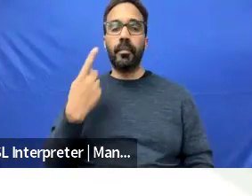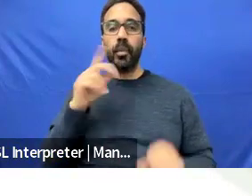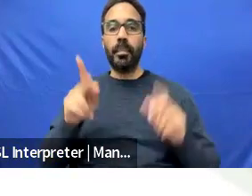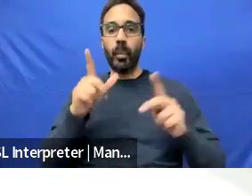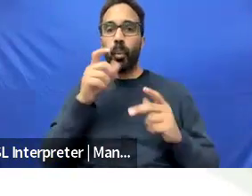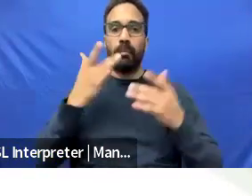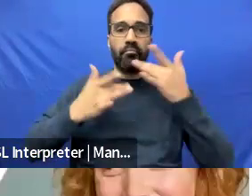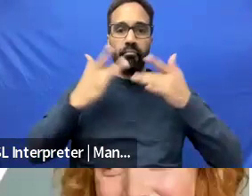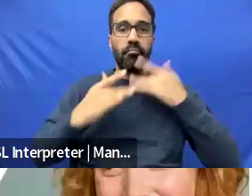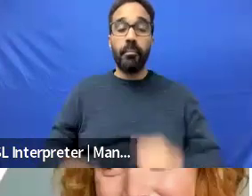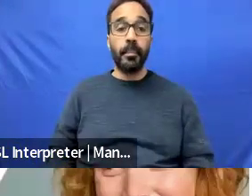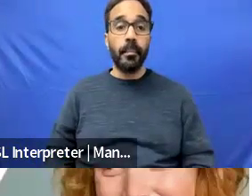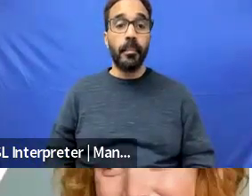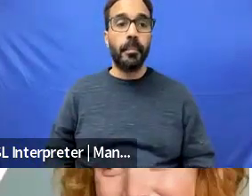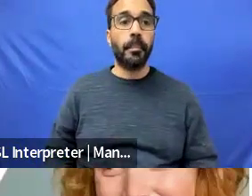sure.